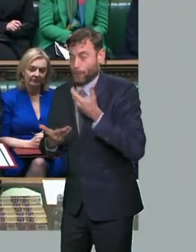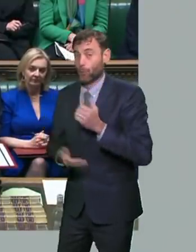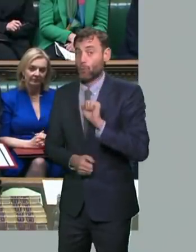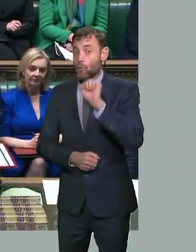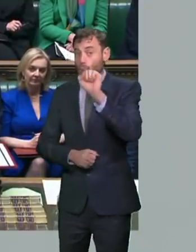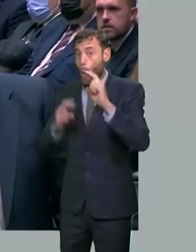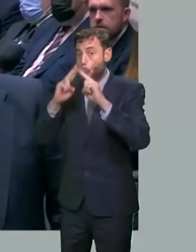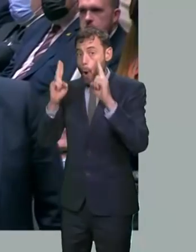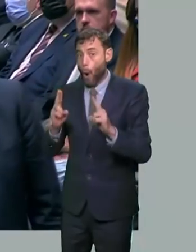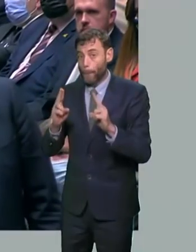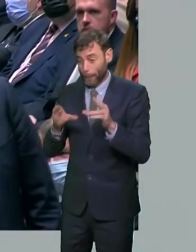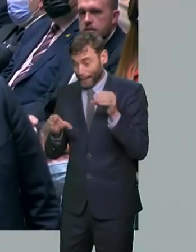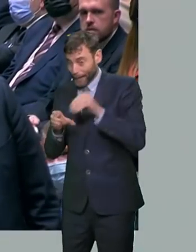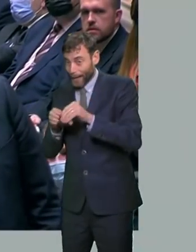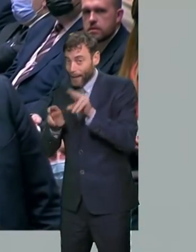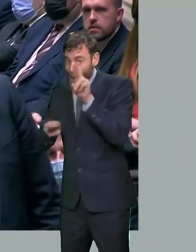is disregarded. Number two,